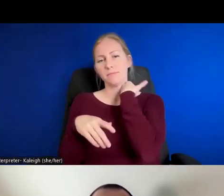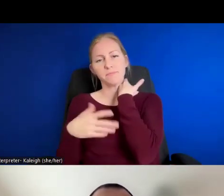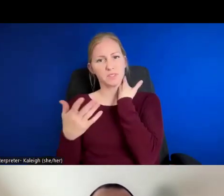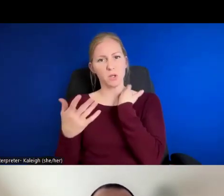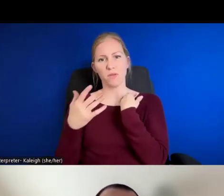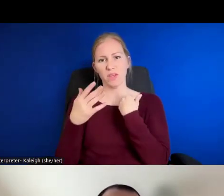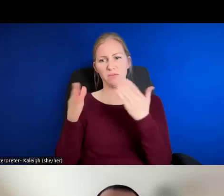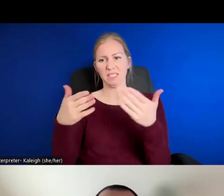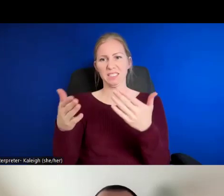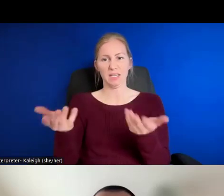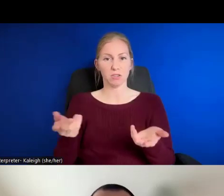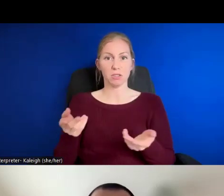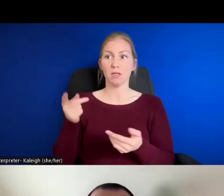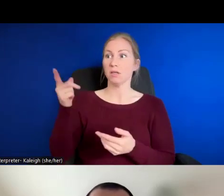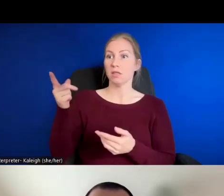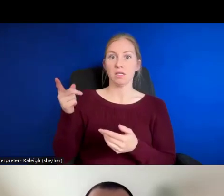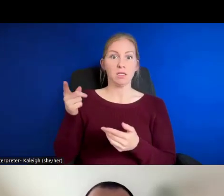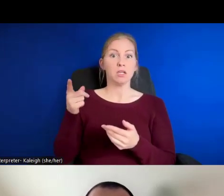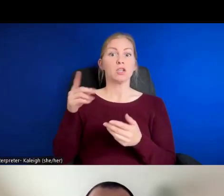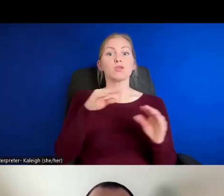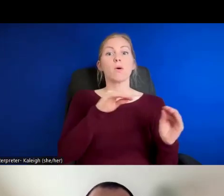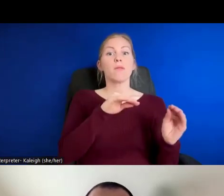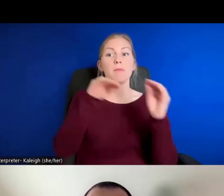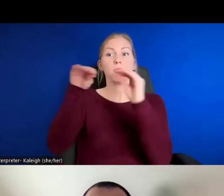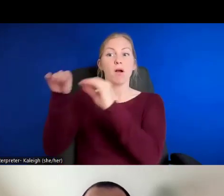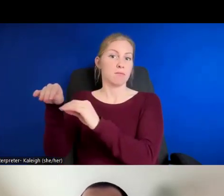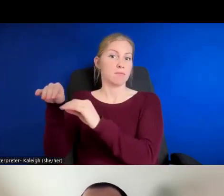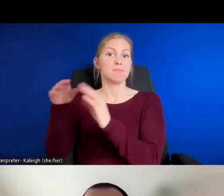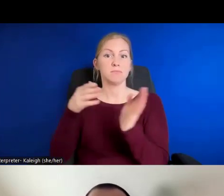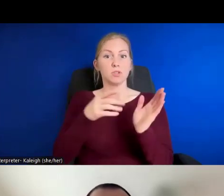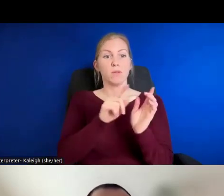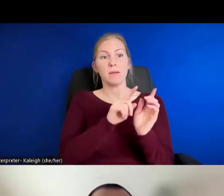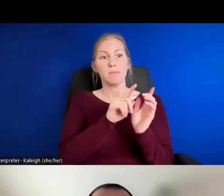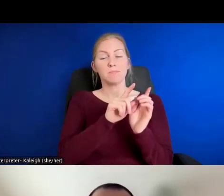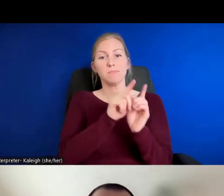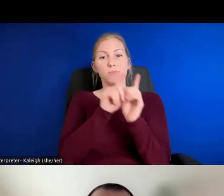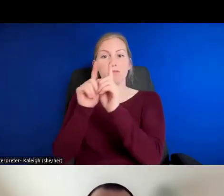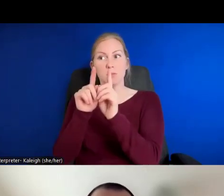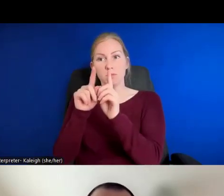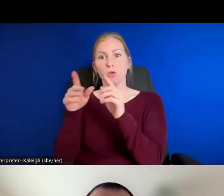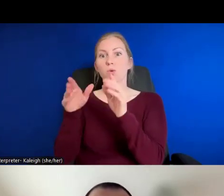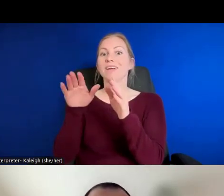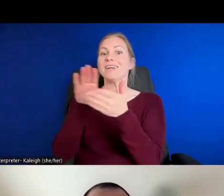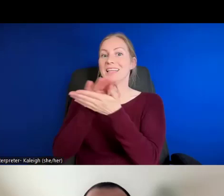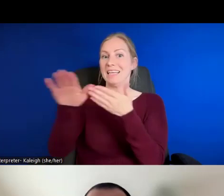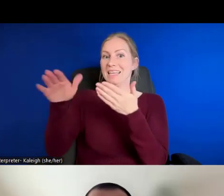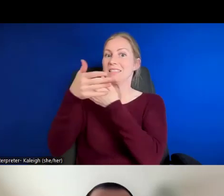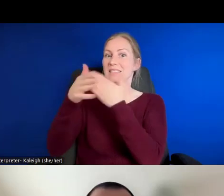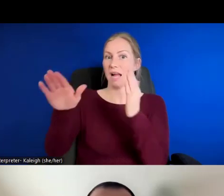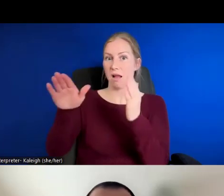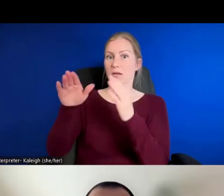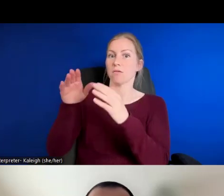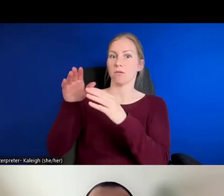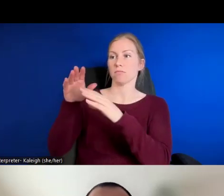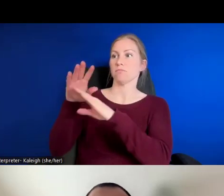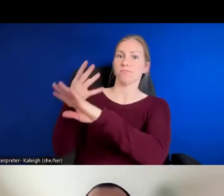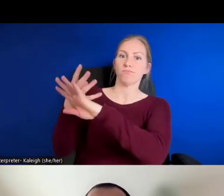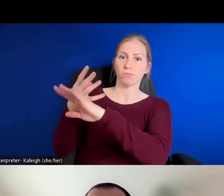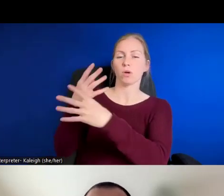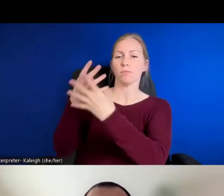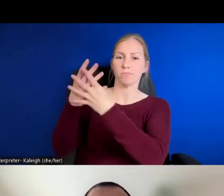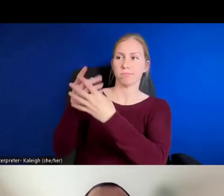laying any hands on him, they brought him to a clean cell across the hall. He was locked in that new cell, ate his